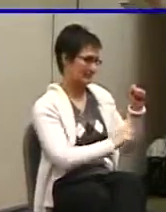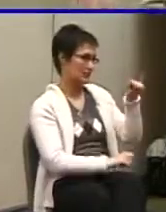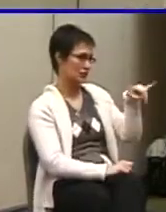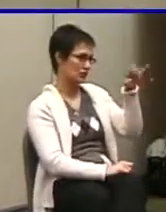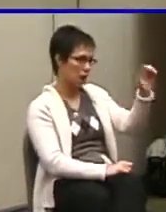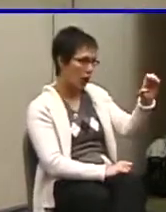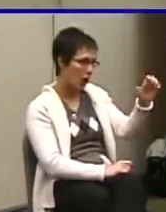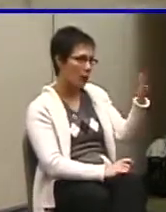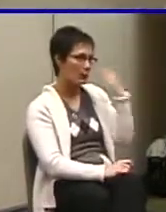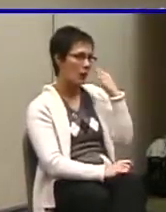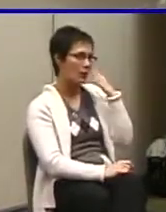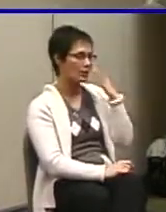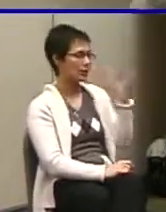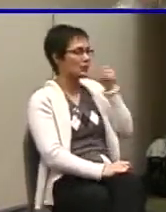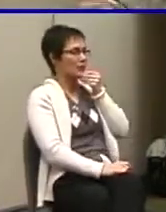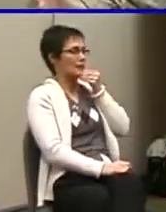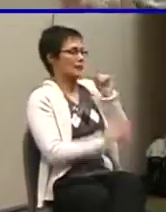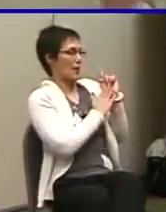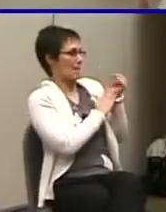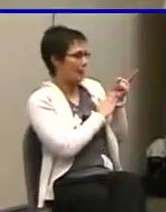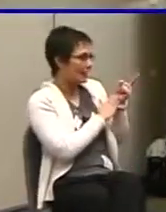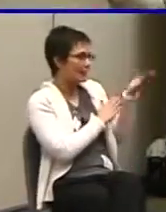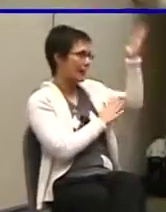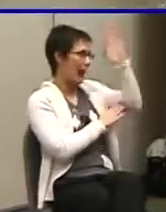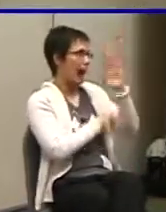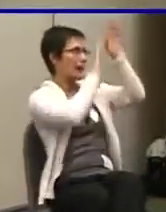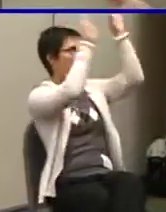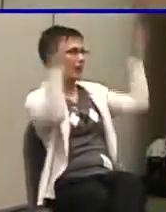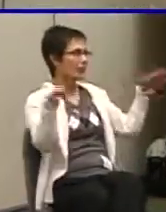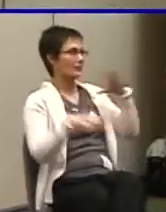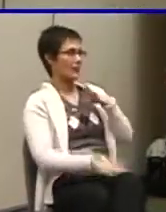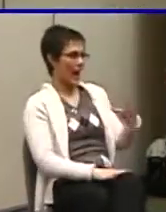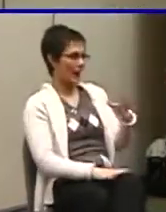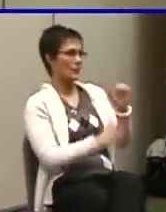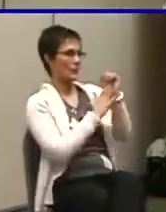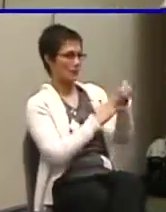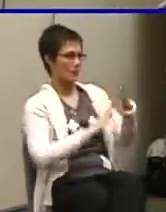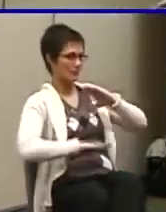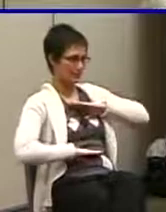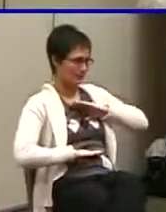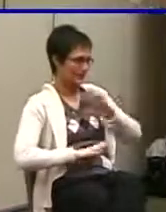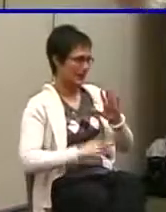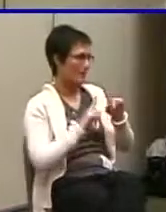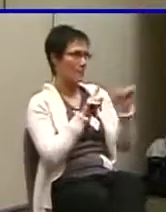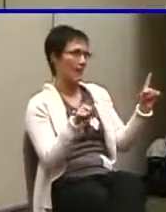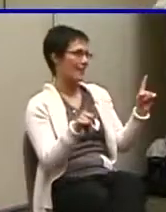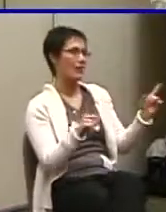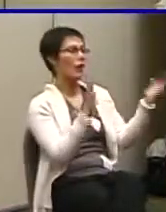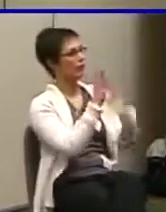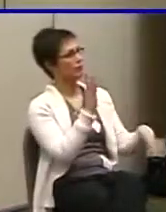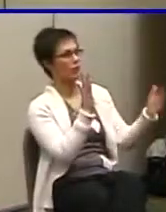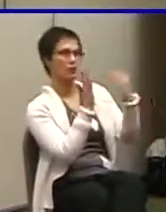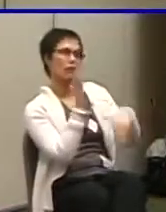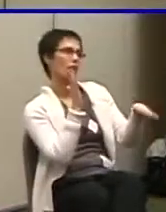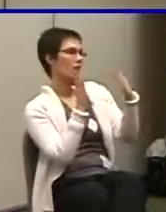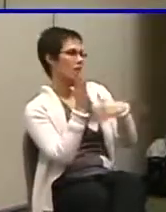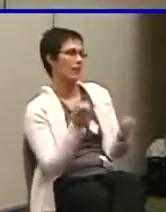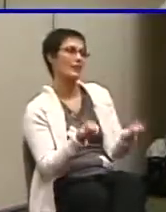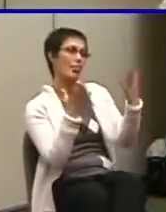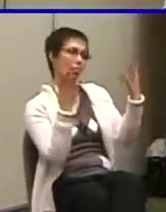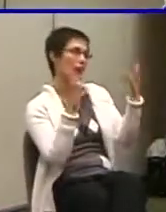in their heaven. I'm ready to go, you know? And it's how do I begin to give teachers feedback of that this is a lot of